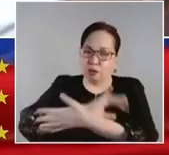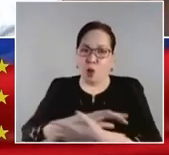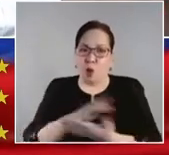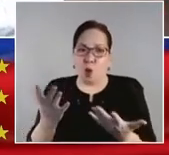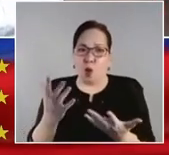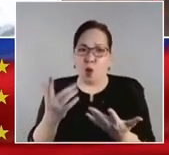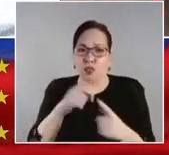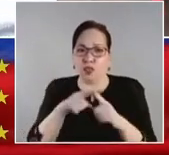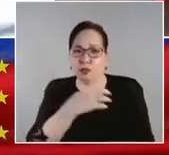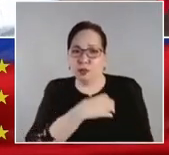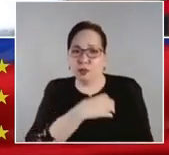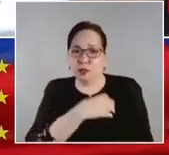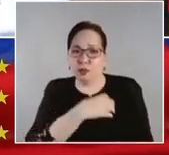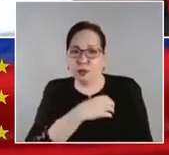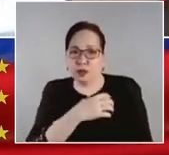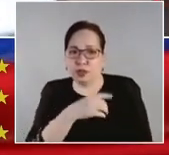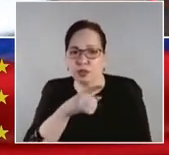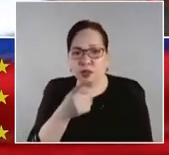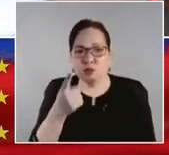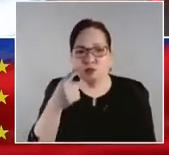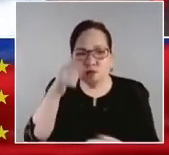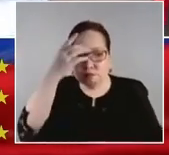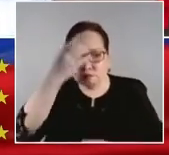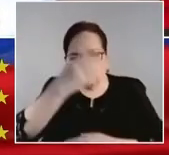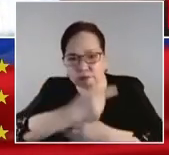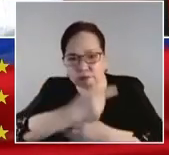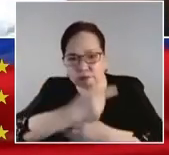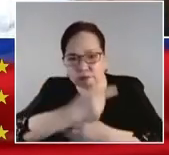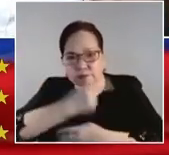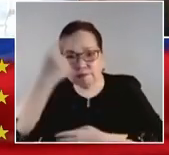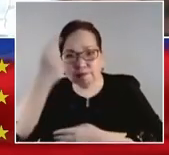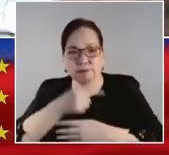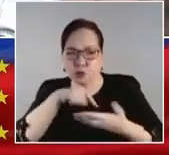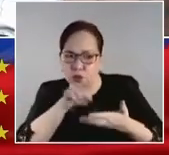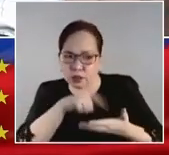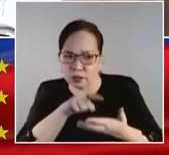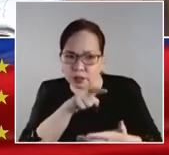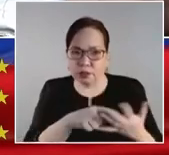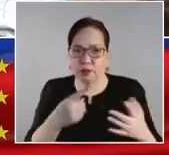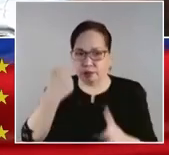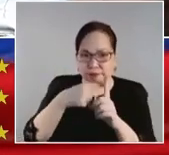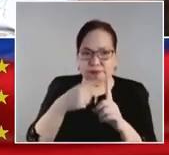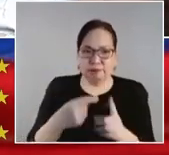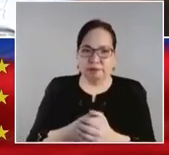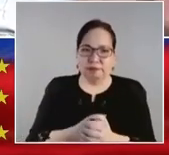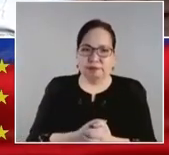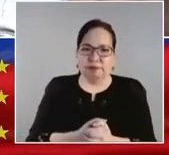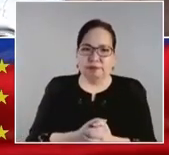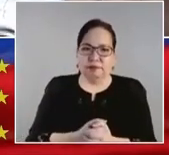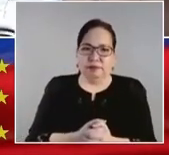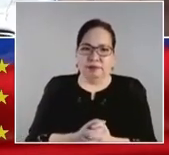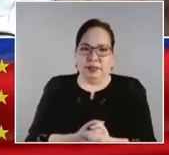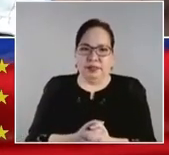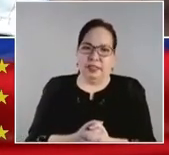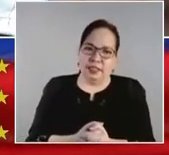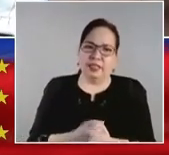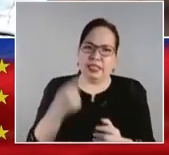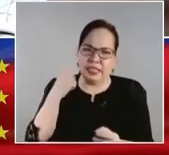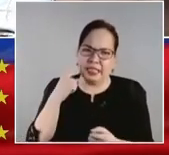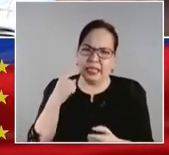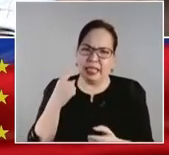ka, titignan nila kung may virus din o wala. Something that is a waste of time.